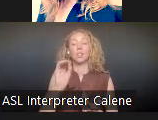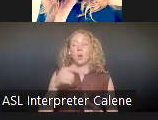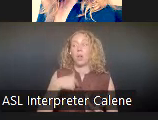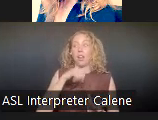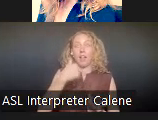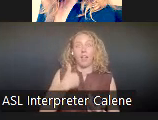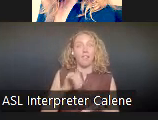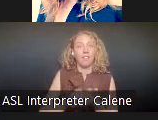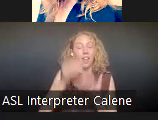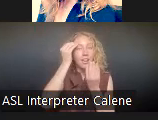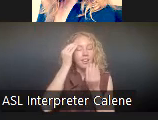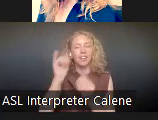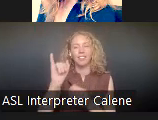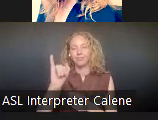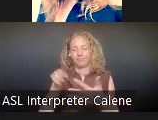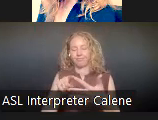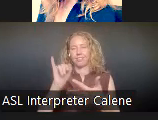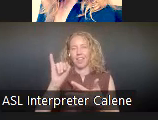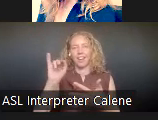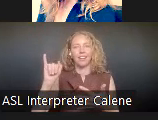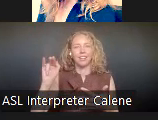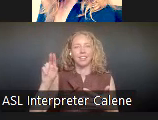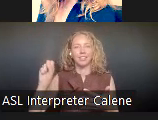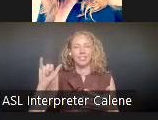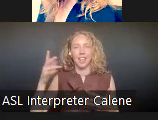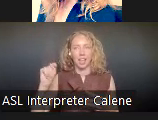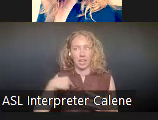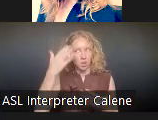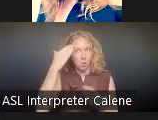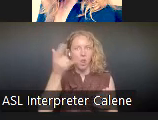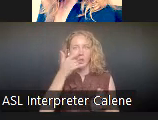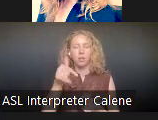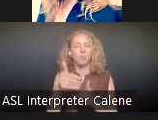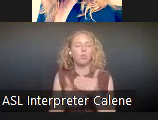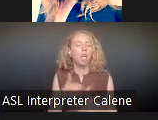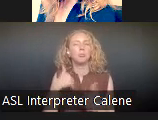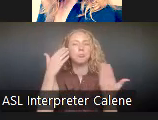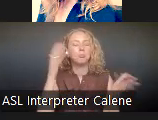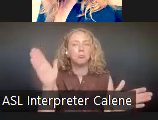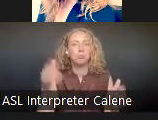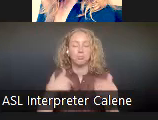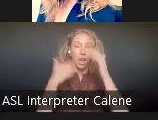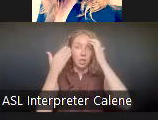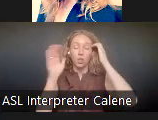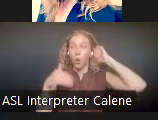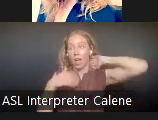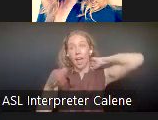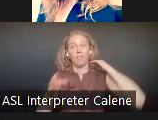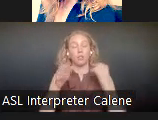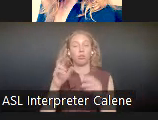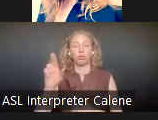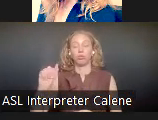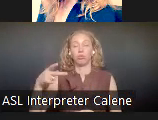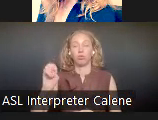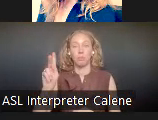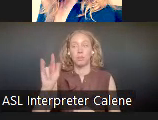the insight, I didn't know what the process was going to look like. I didn't know that after the rape kit comes, then I have to go